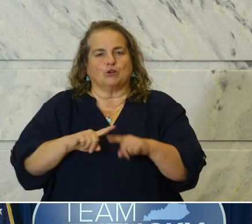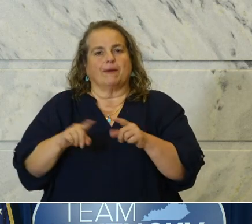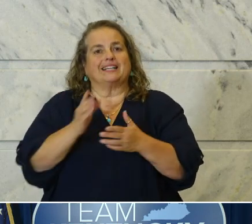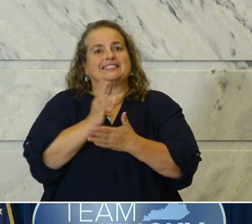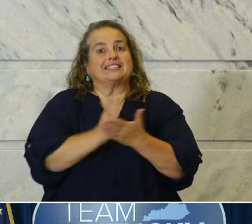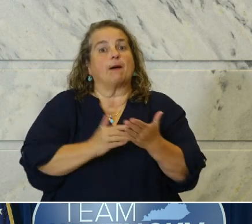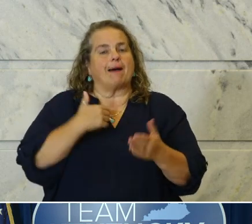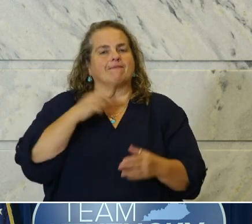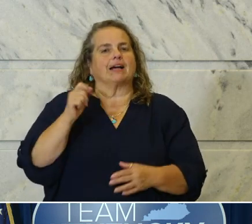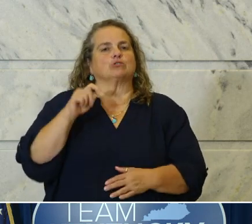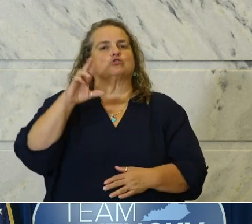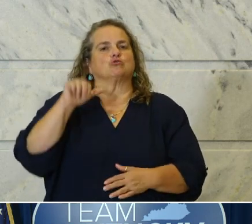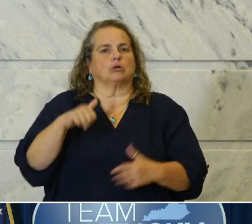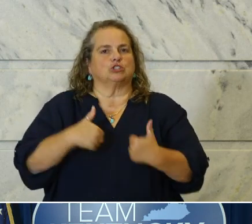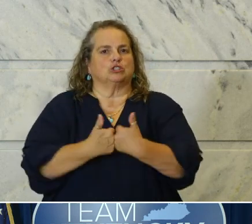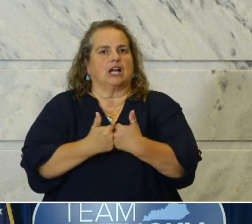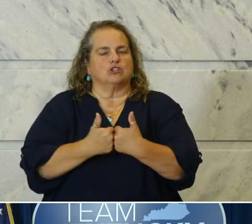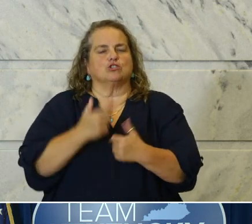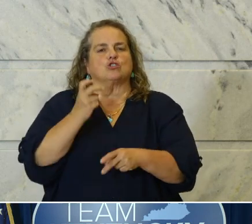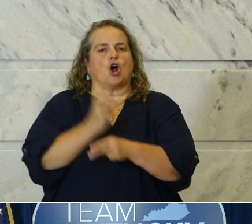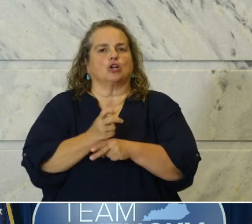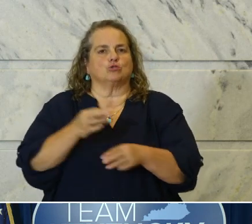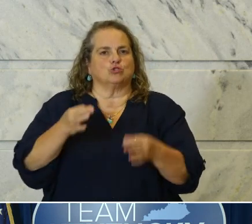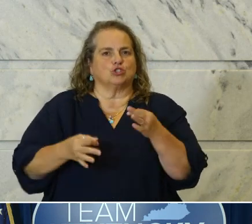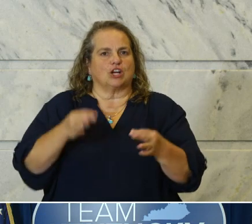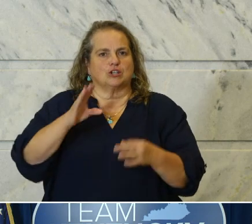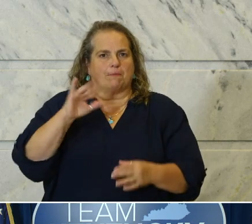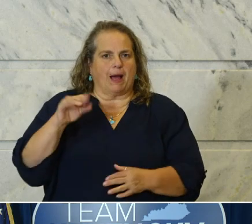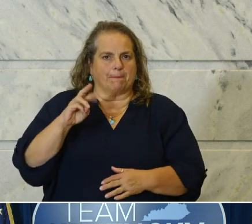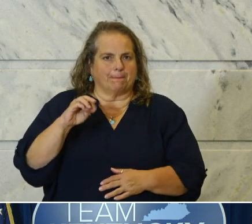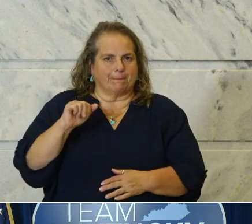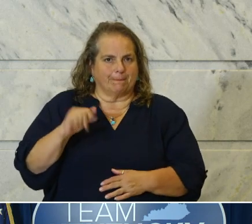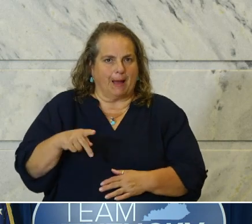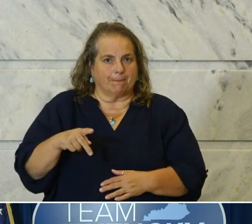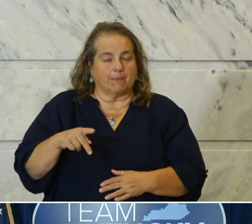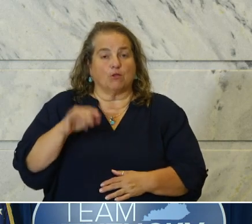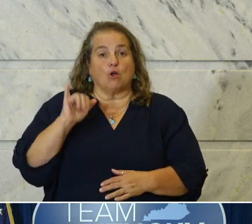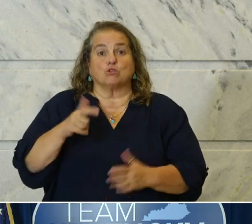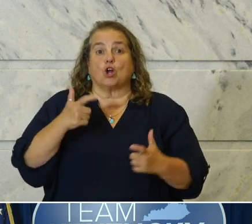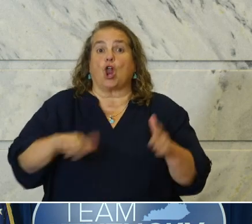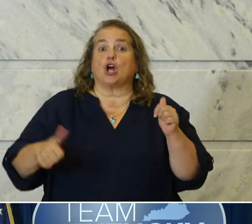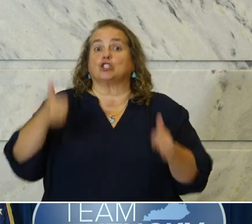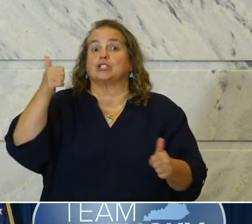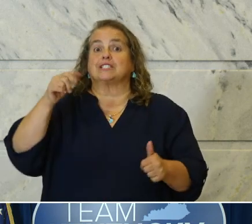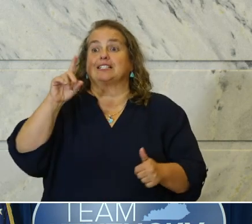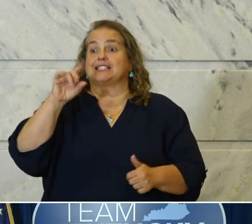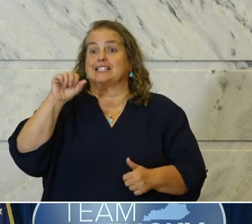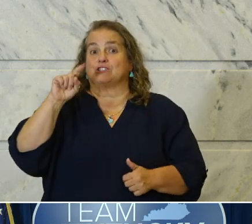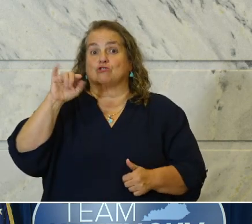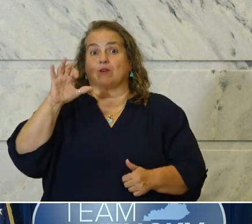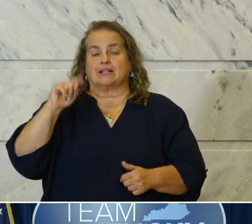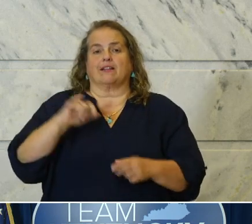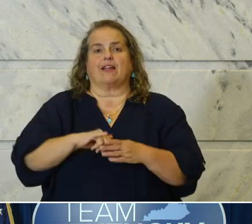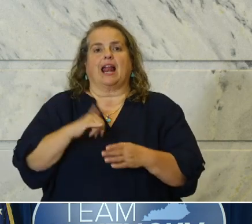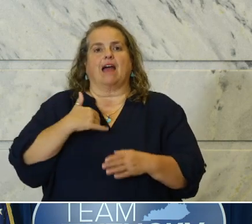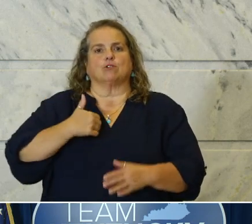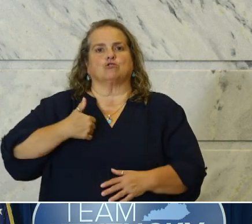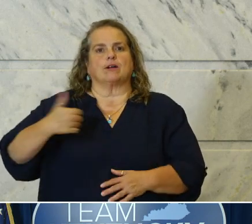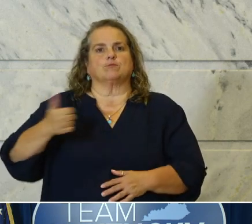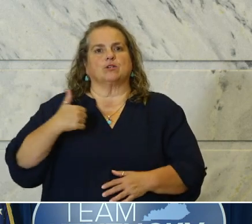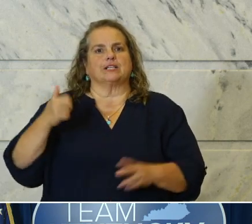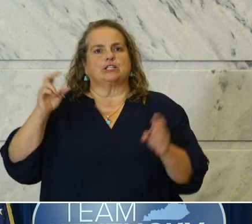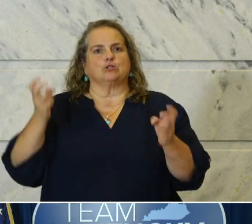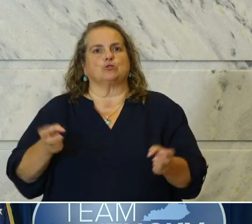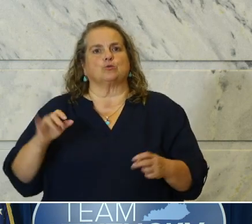extra challenges that are hard to just judge by the map. Those largest districts that have transportation issues too, it